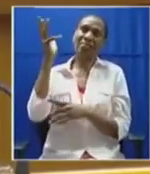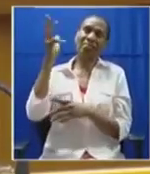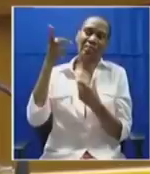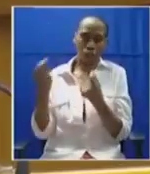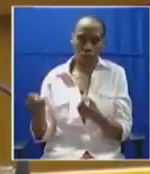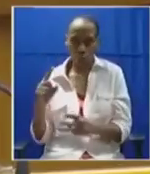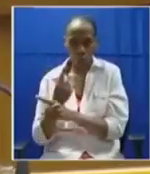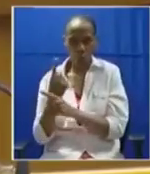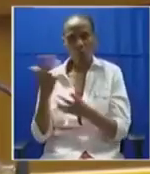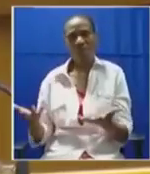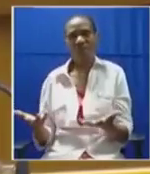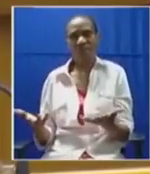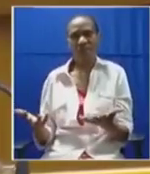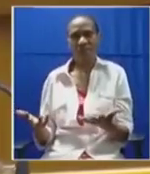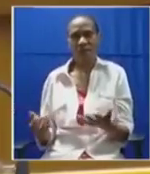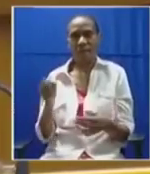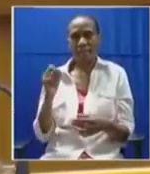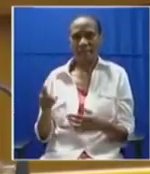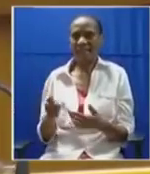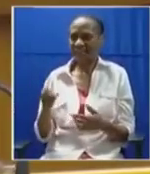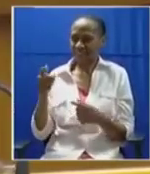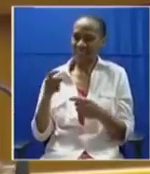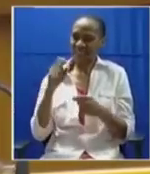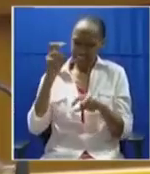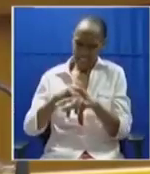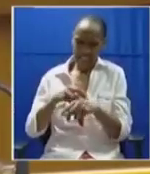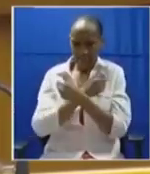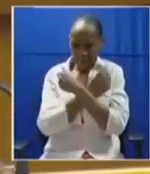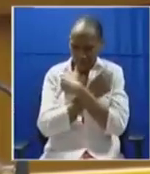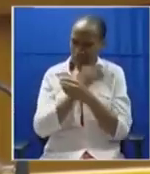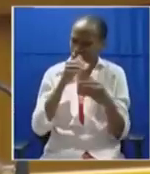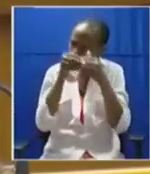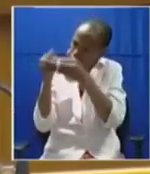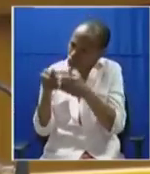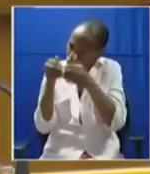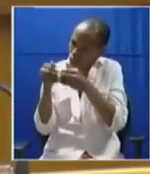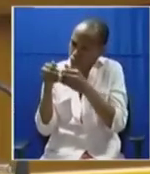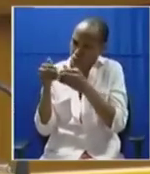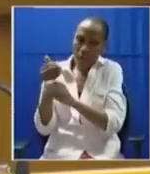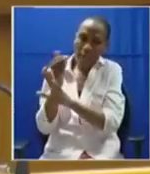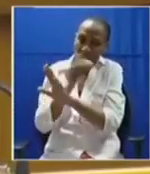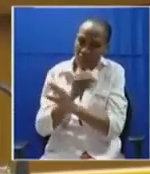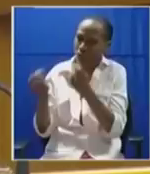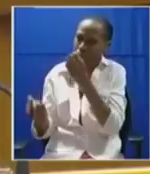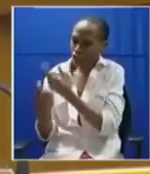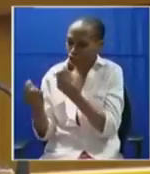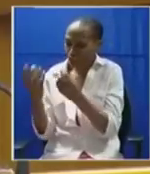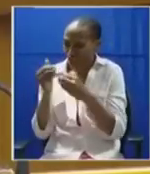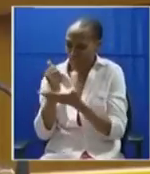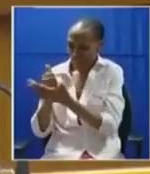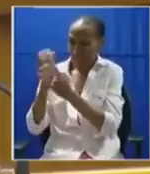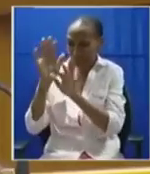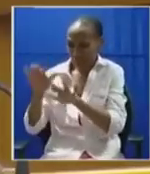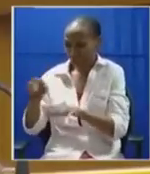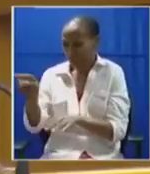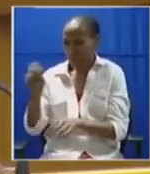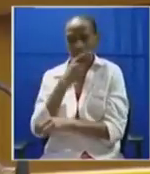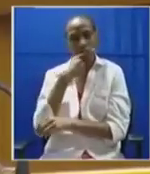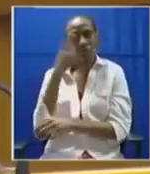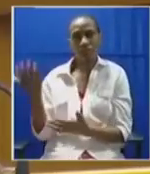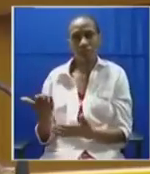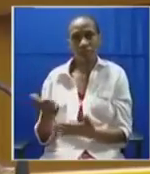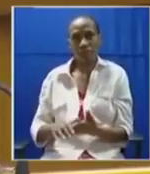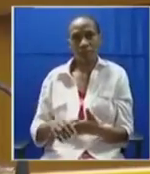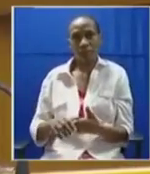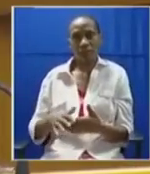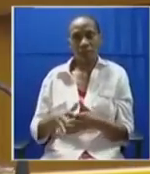who surely have had no parental guidance whatsoever in their formative years. Andizuthetha